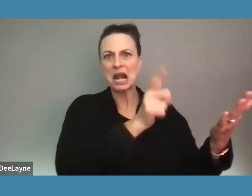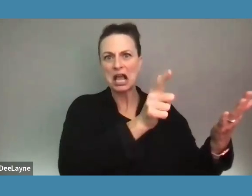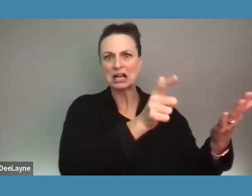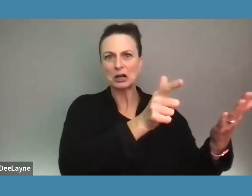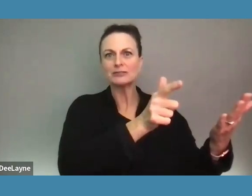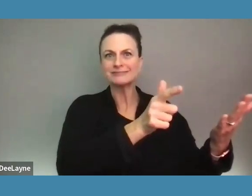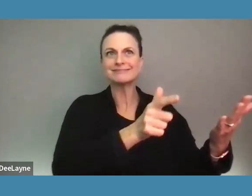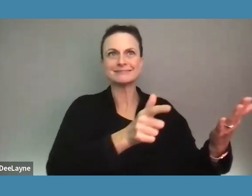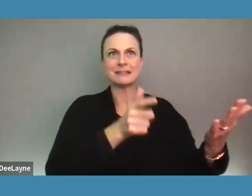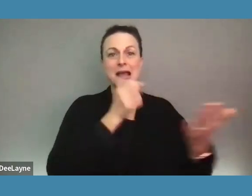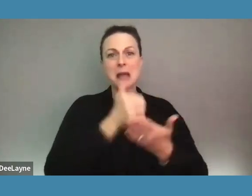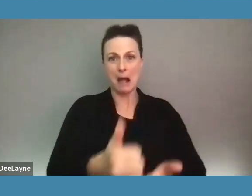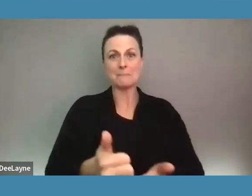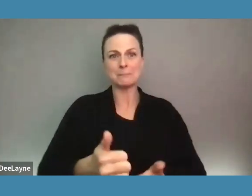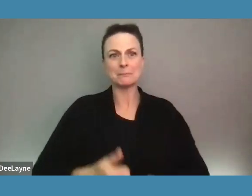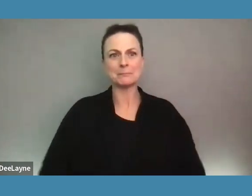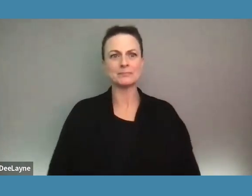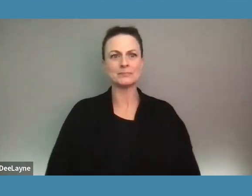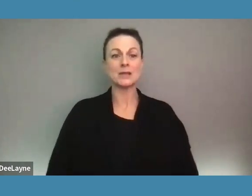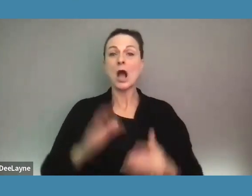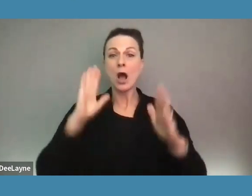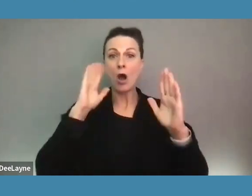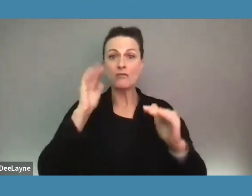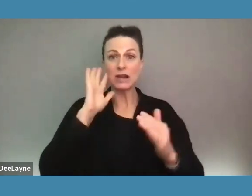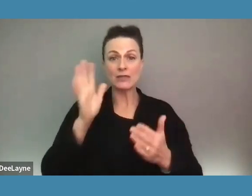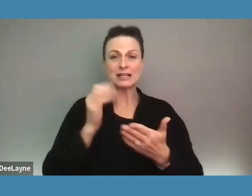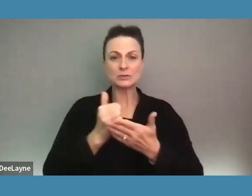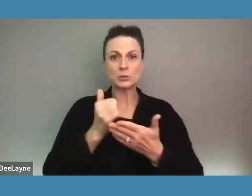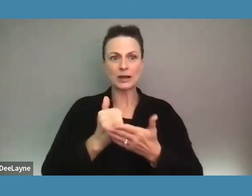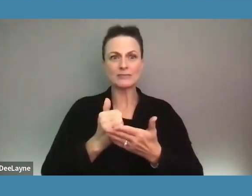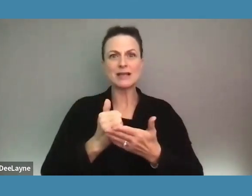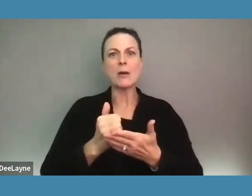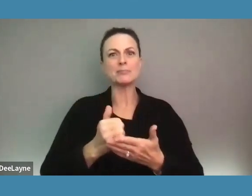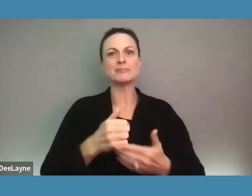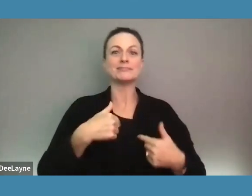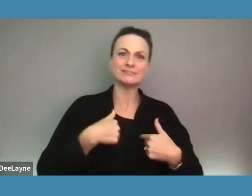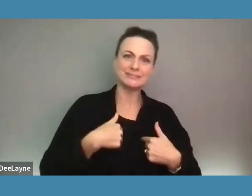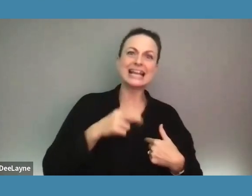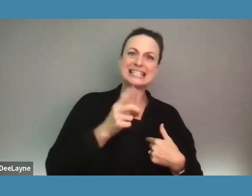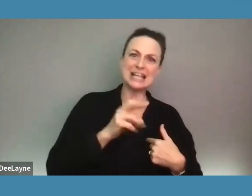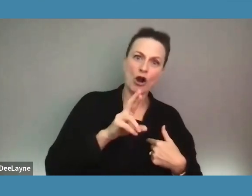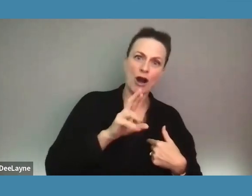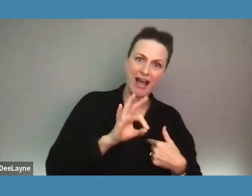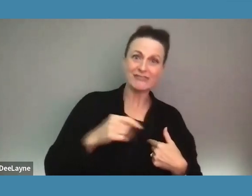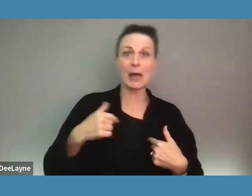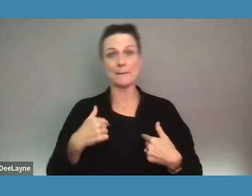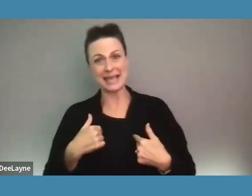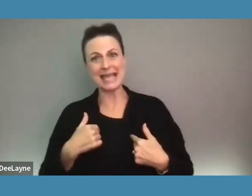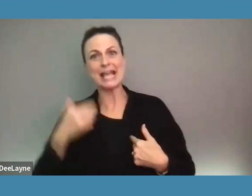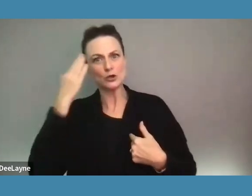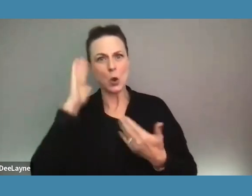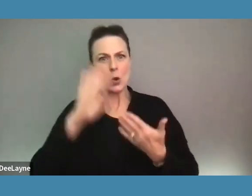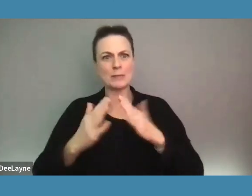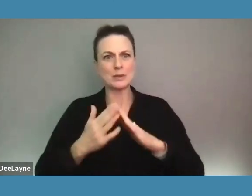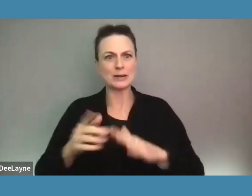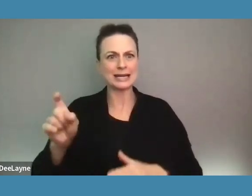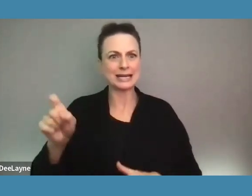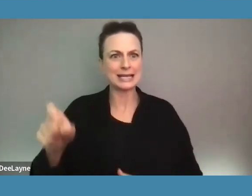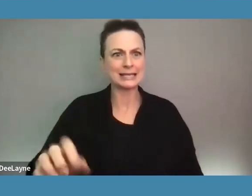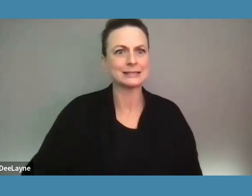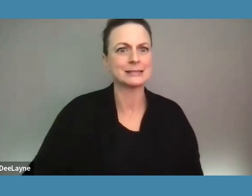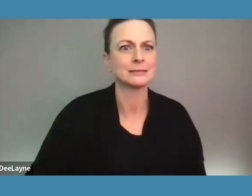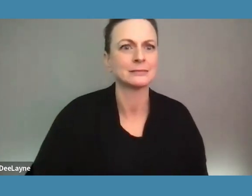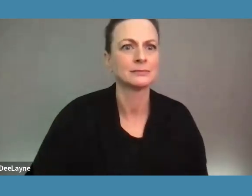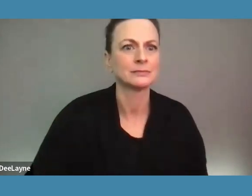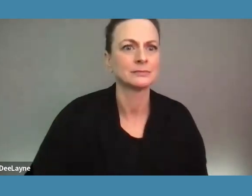And hopefully that this will just help the RF and me know what the community needs are.